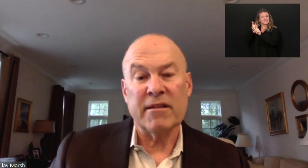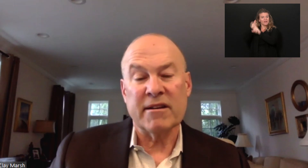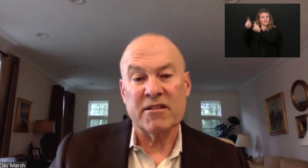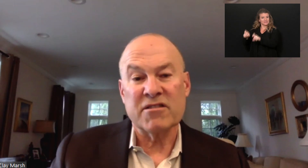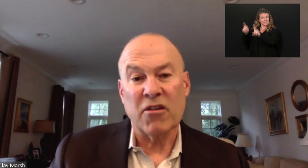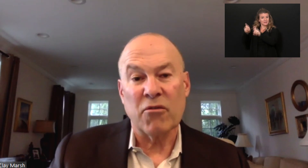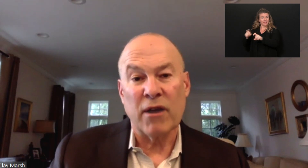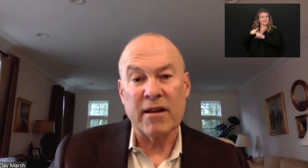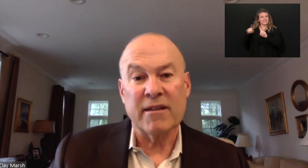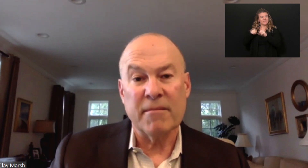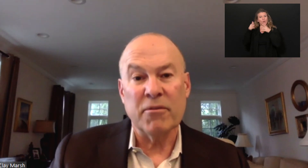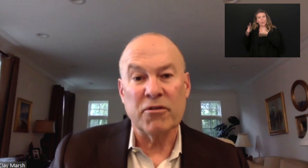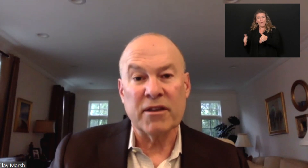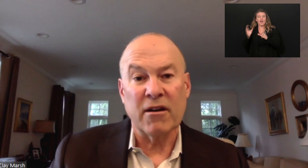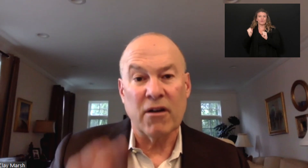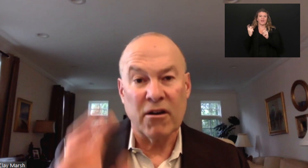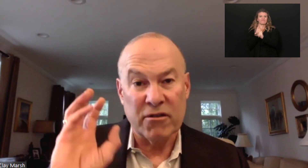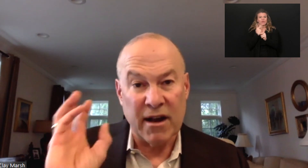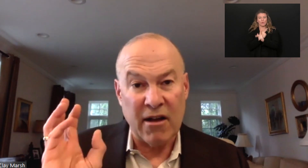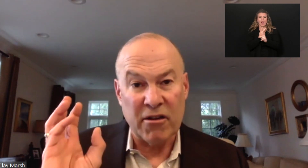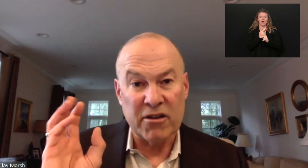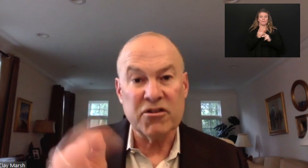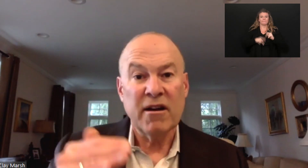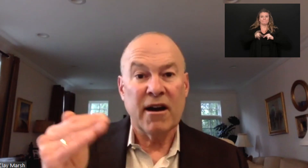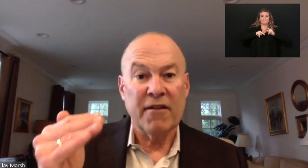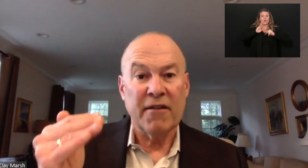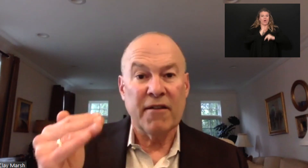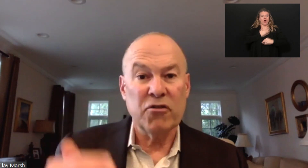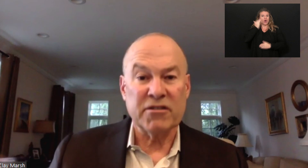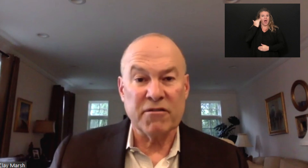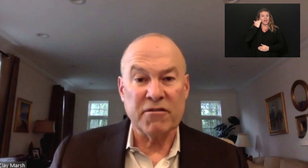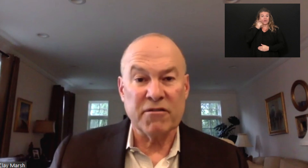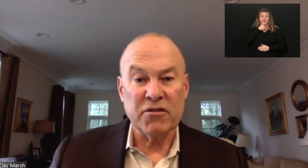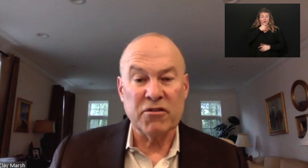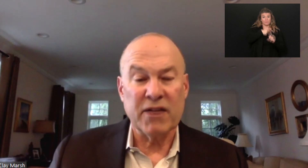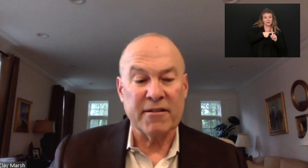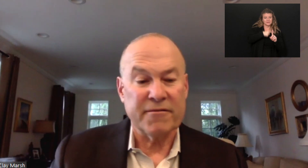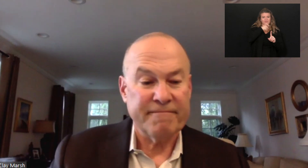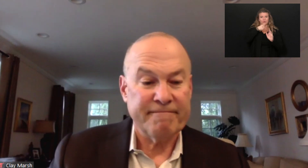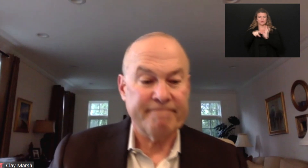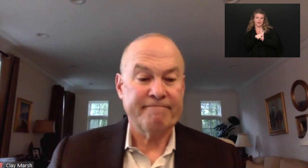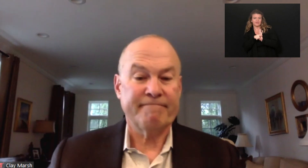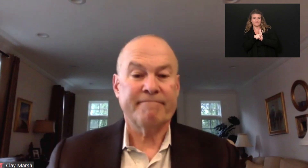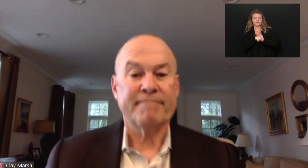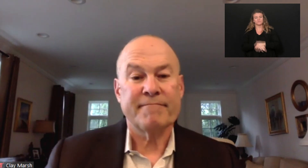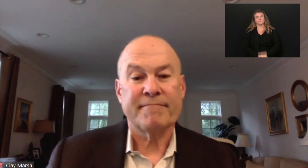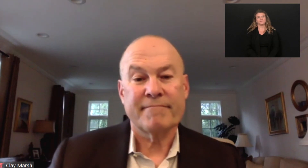augment and accelerate building our knowledge of who's positive and who's negative.